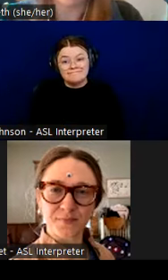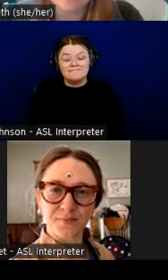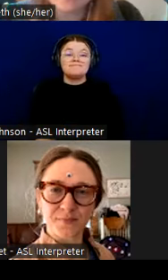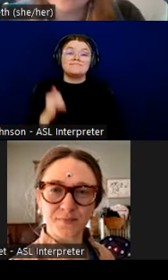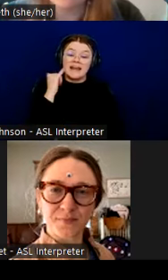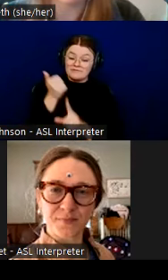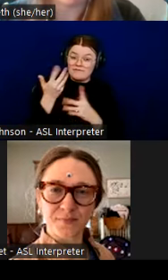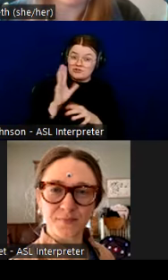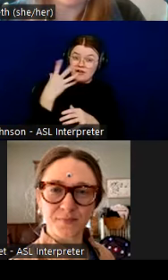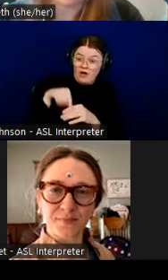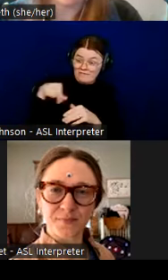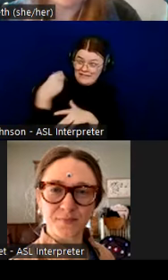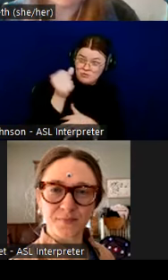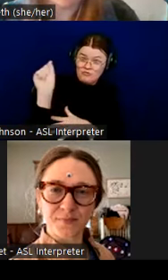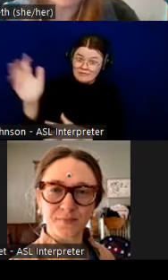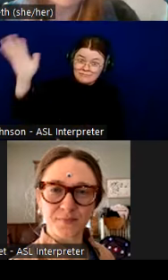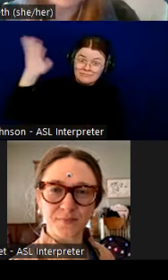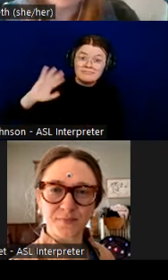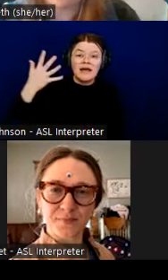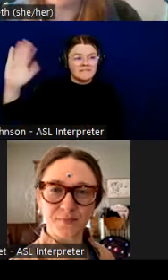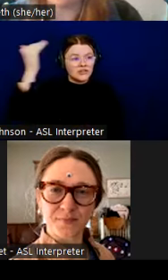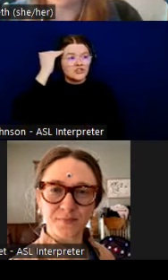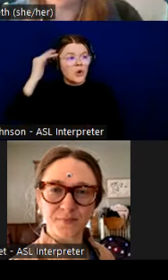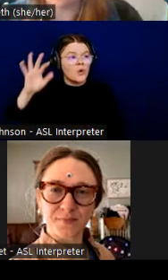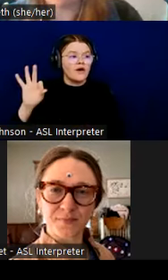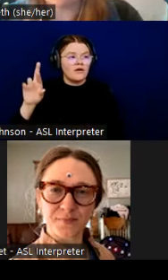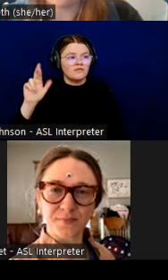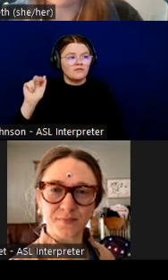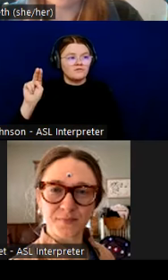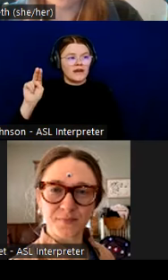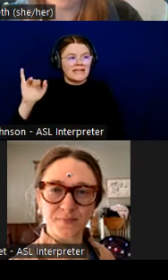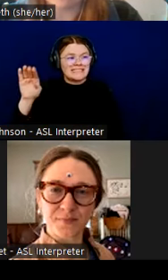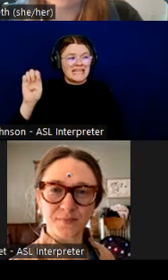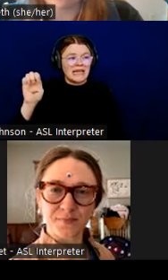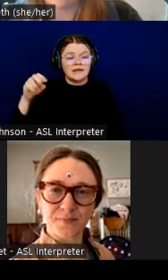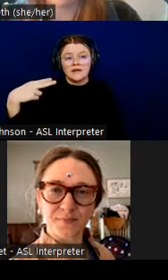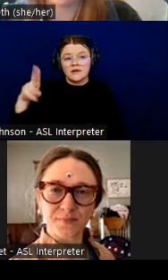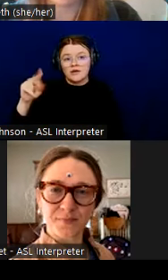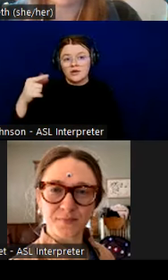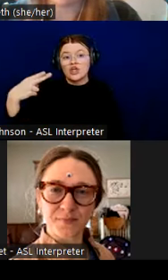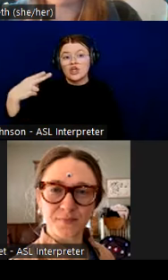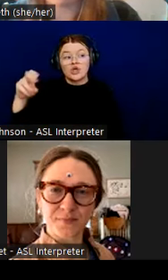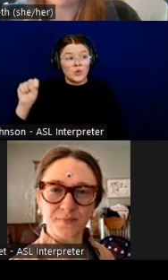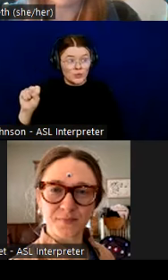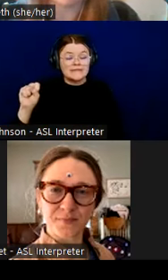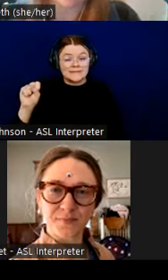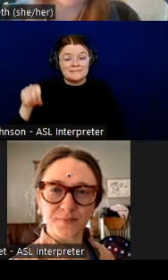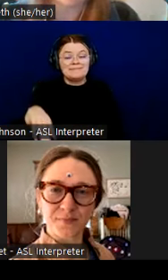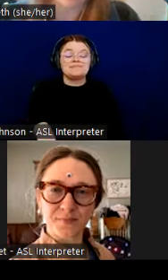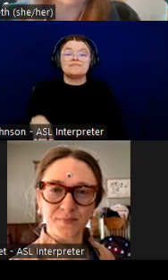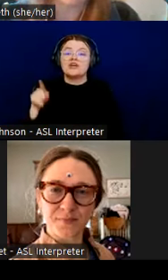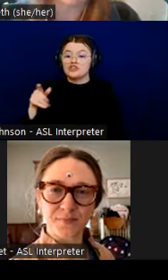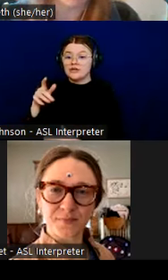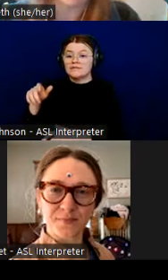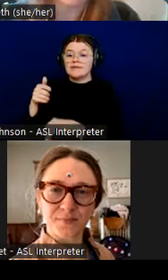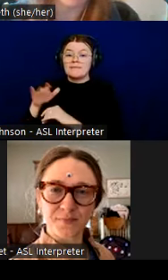very beginning, you probably heard of Francine Hughes, whose case against her abuser